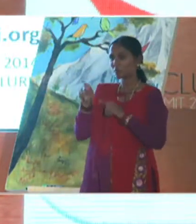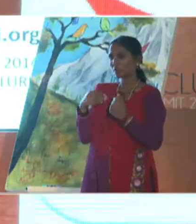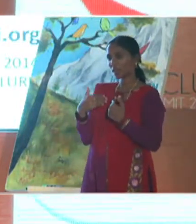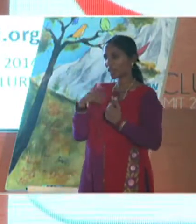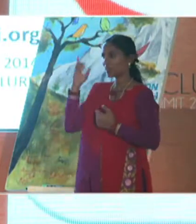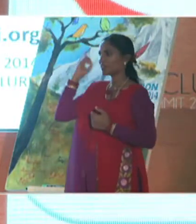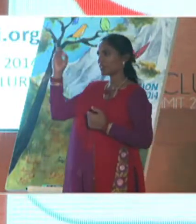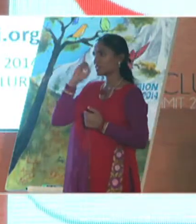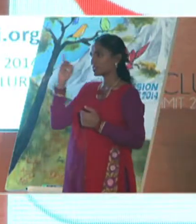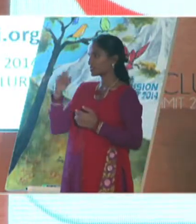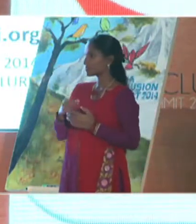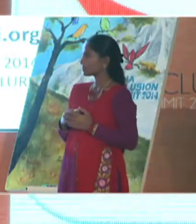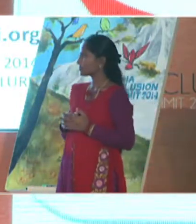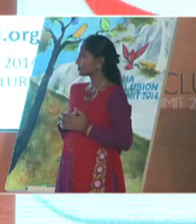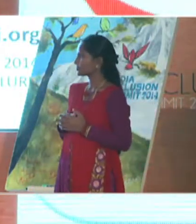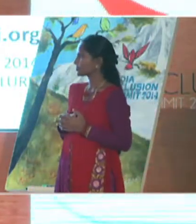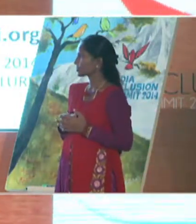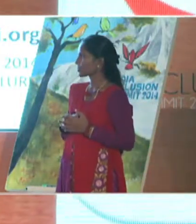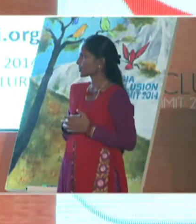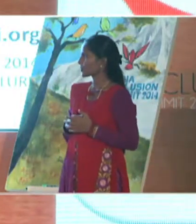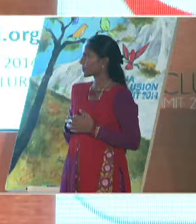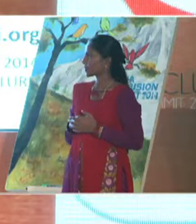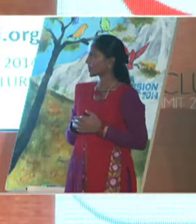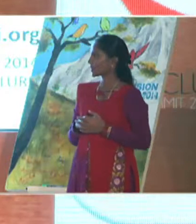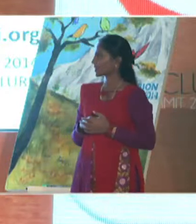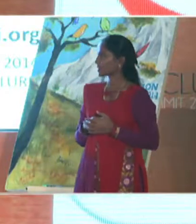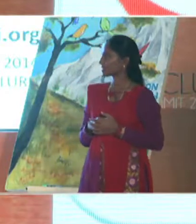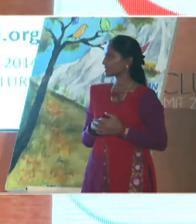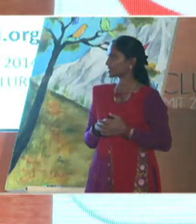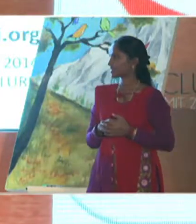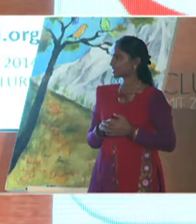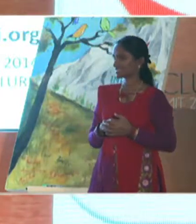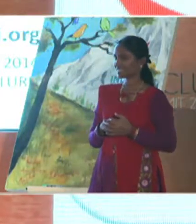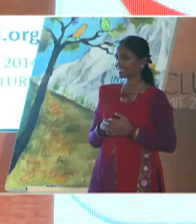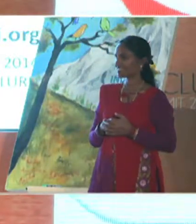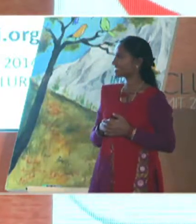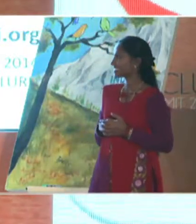If I would have told you 50 years ago that we do this, and this, and this,